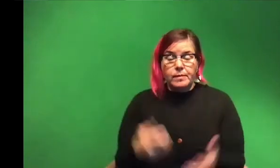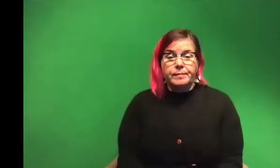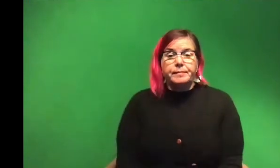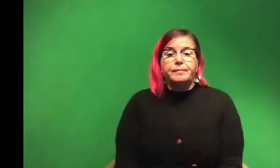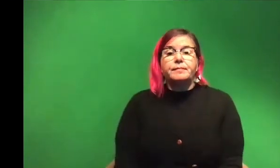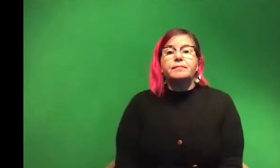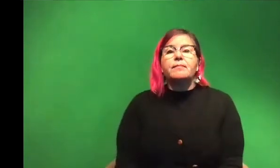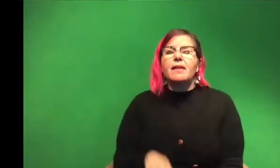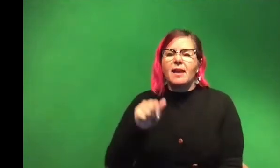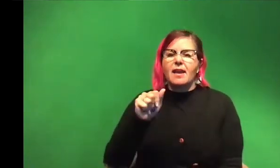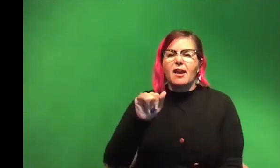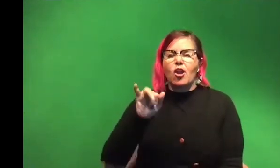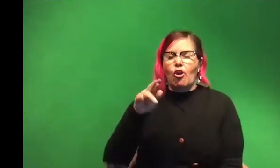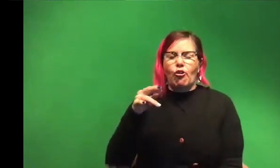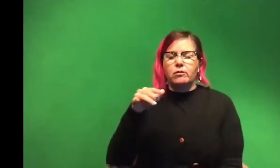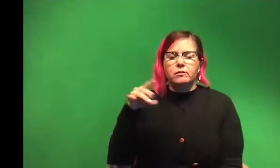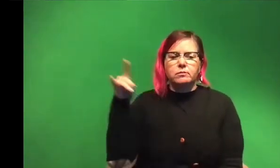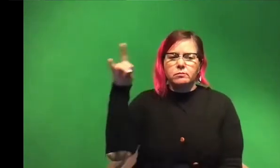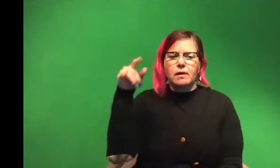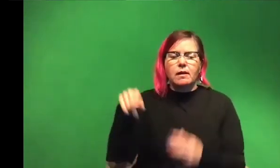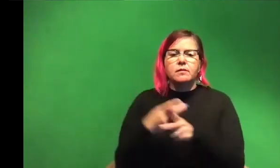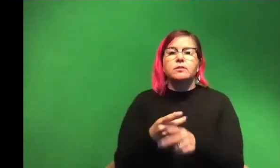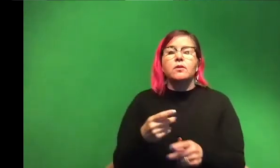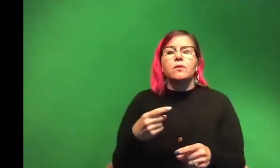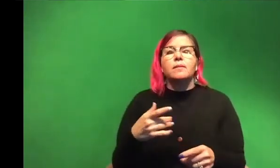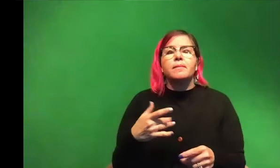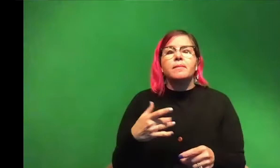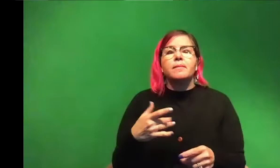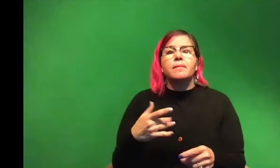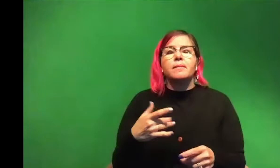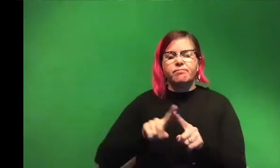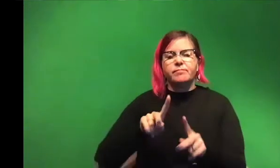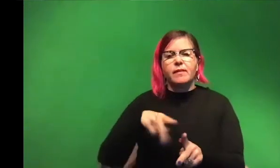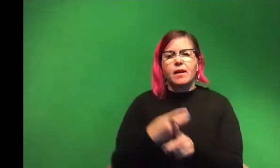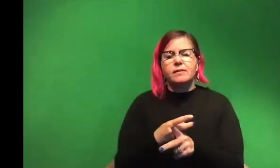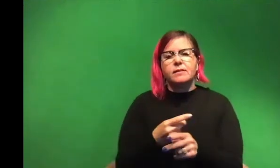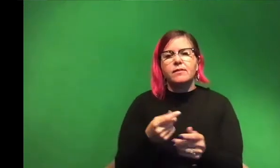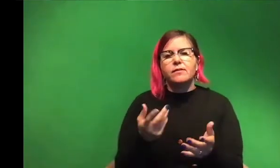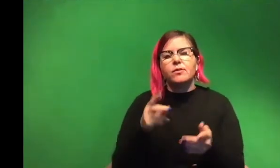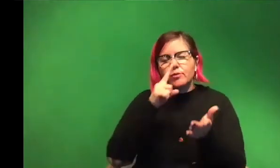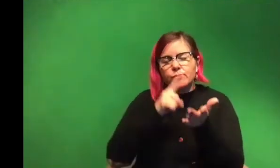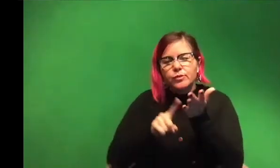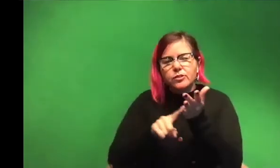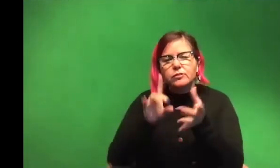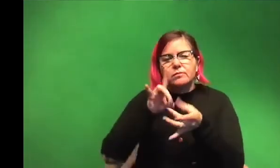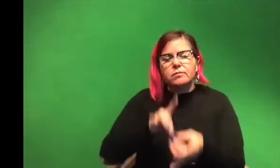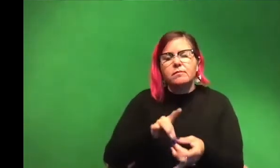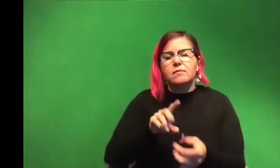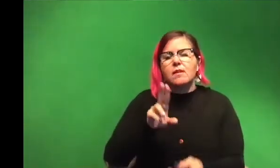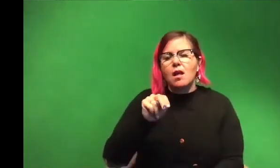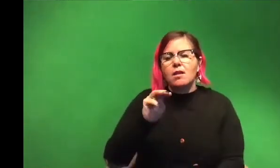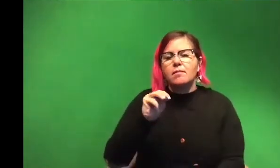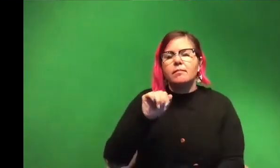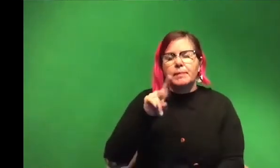the aerial type. So we do a lot of different types of research with unmanned aircraft systems, but we